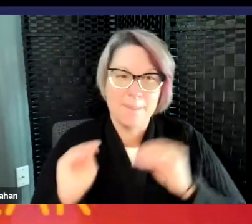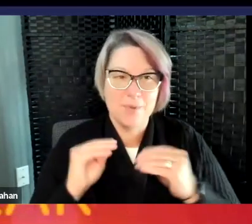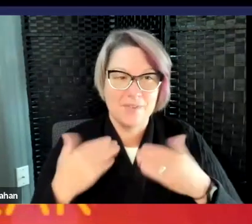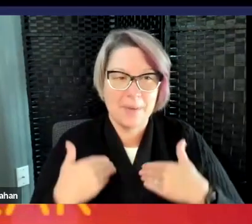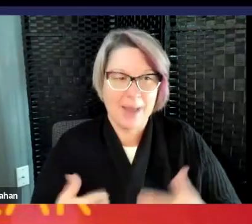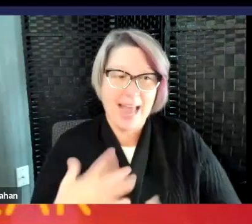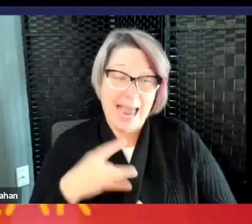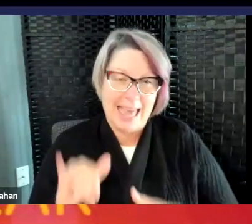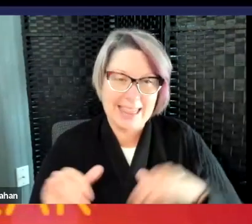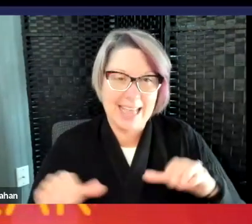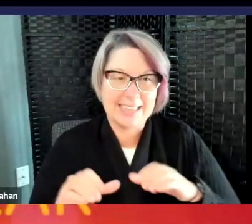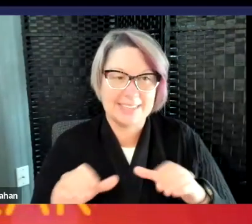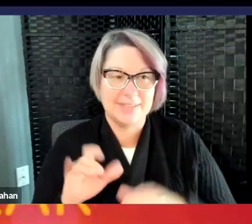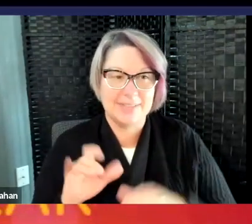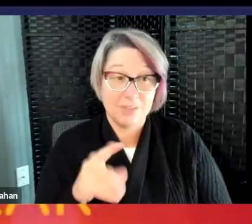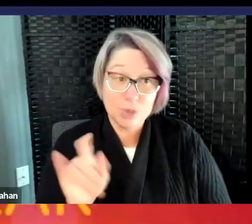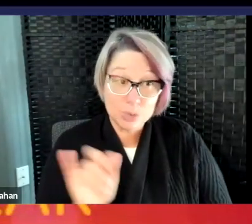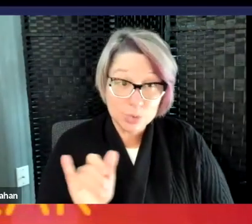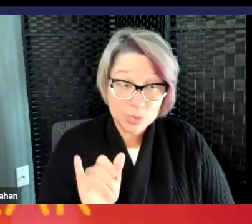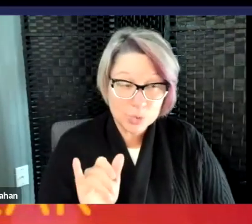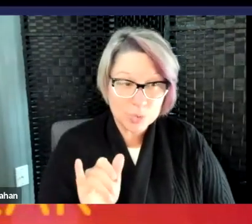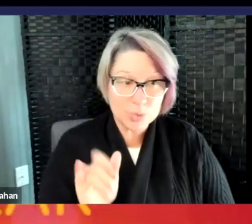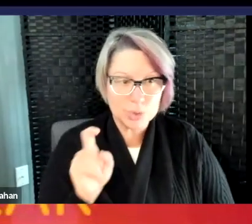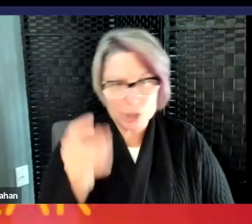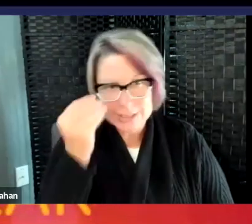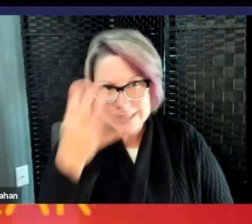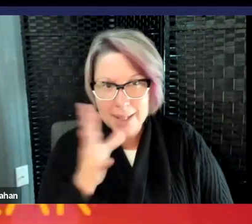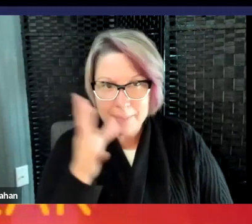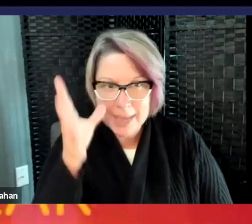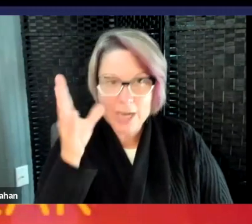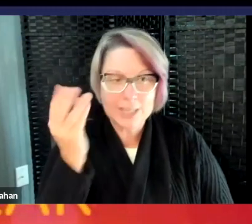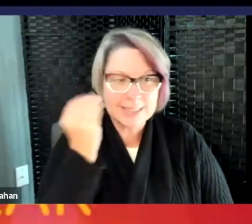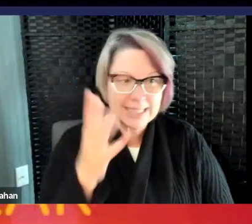activity a lot. And if you do too, you should, tell a parent, tell a teacher.